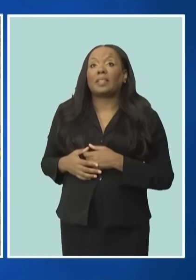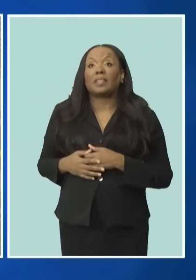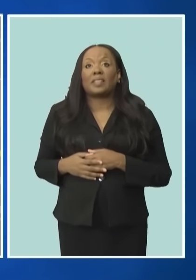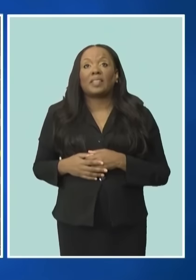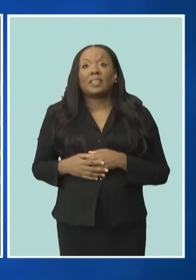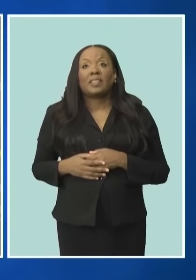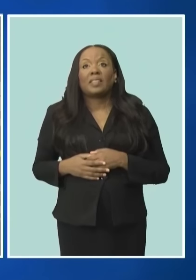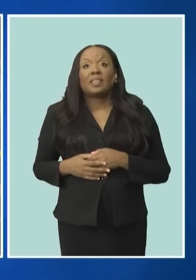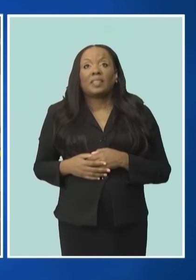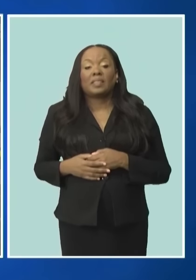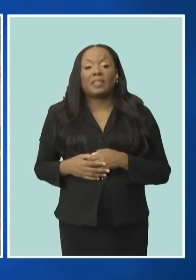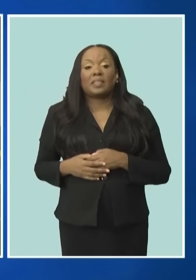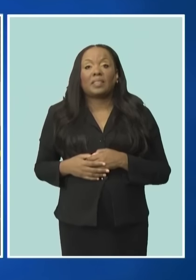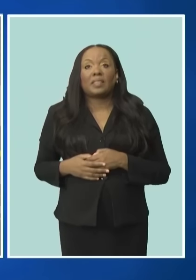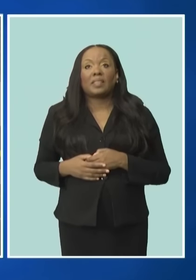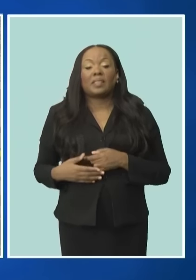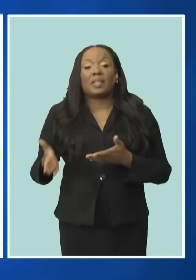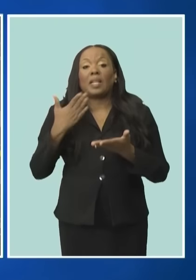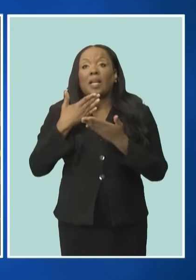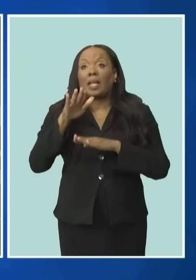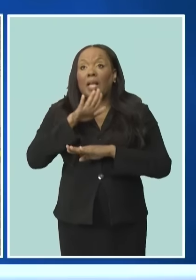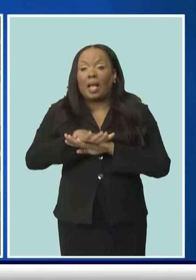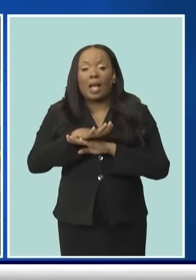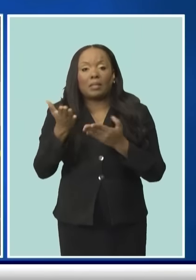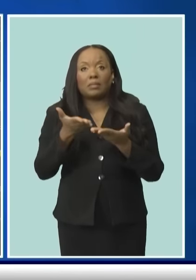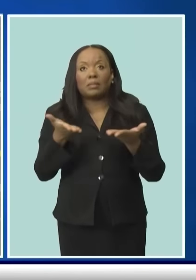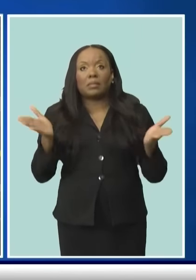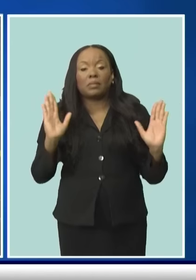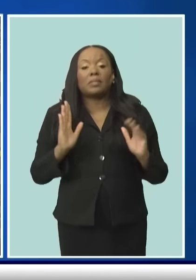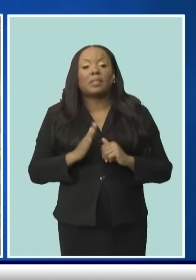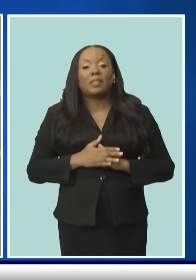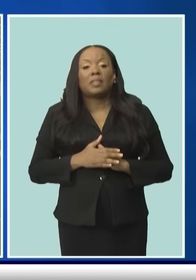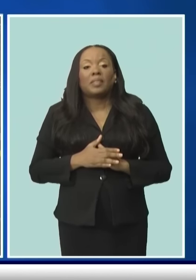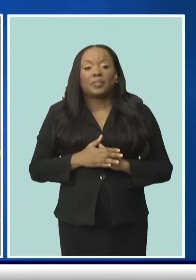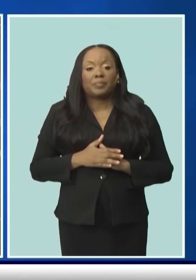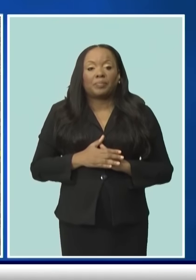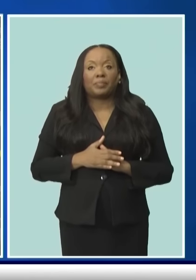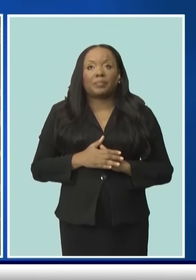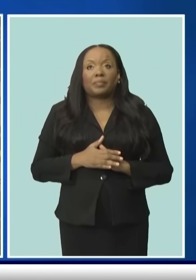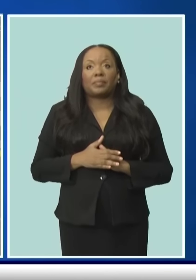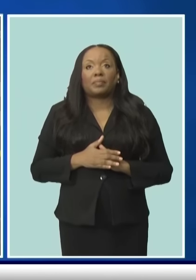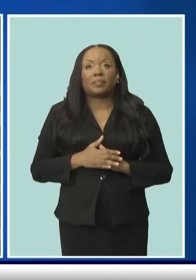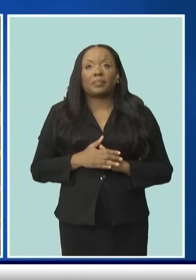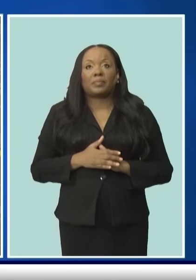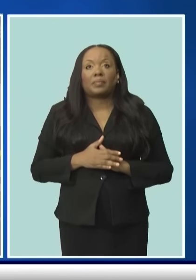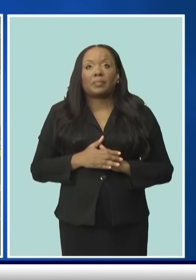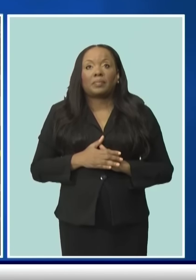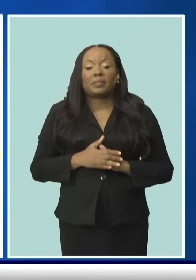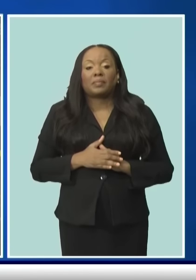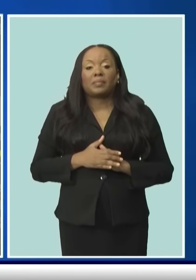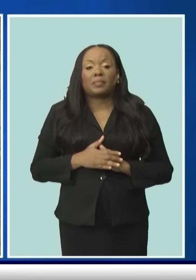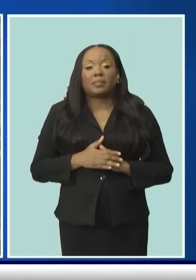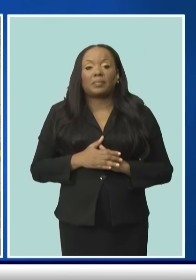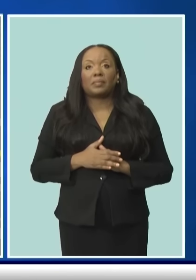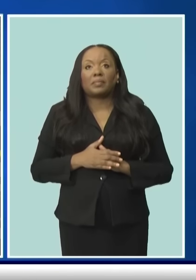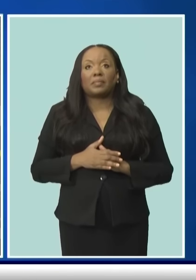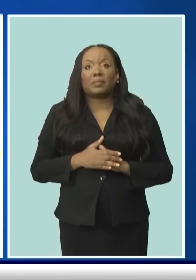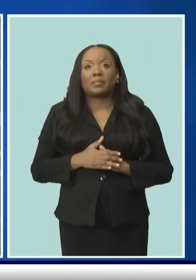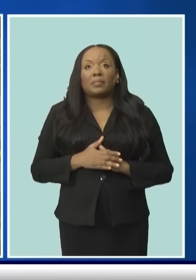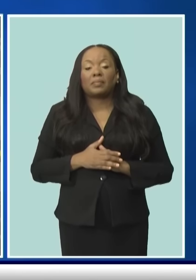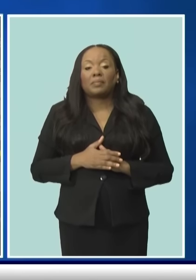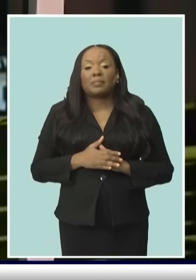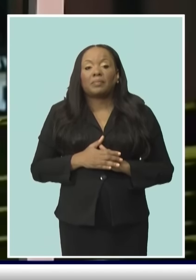Good night, Lisa, and good night to our viewers. So, Crystal, now, I can tell you that Go ahead, tell us how things are